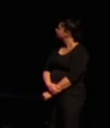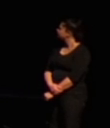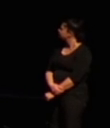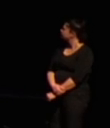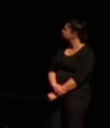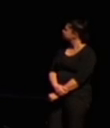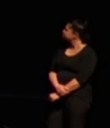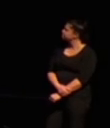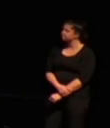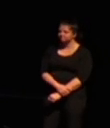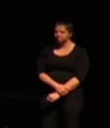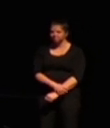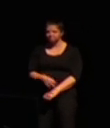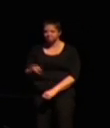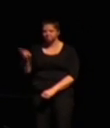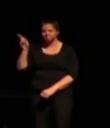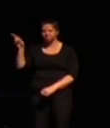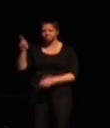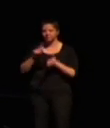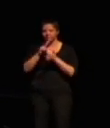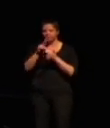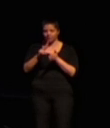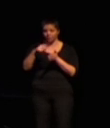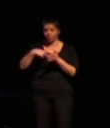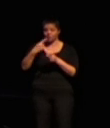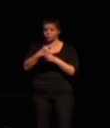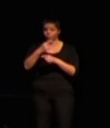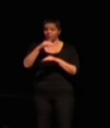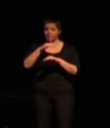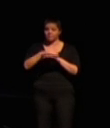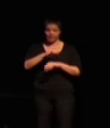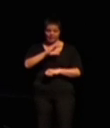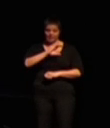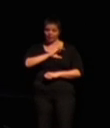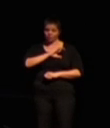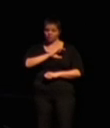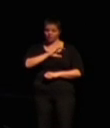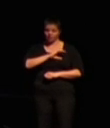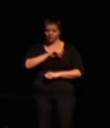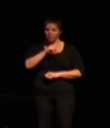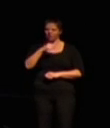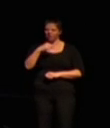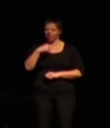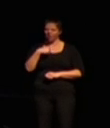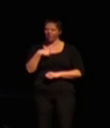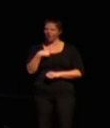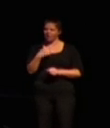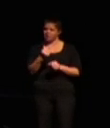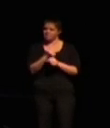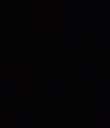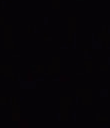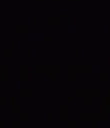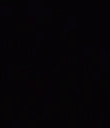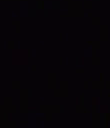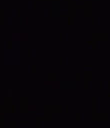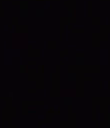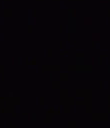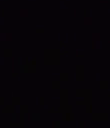This was a video where I was talking about a character that I had created for Home and